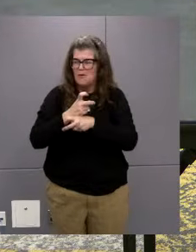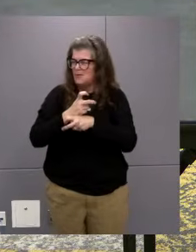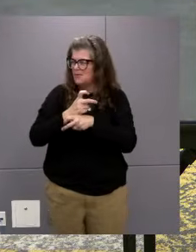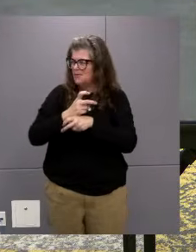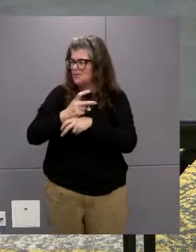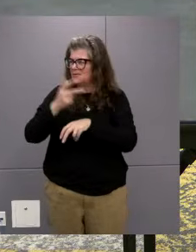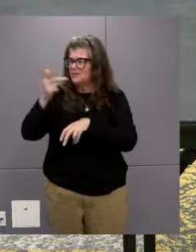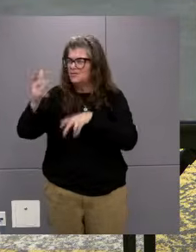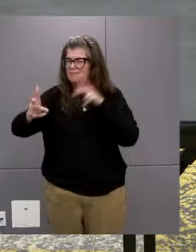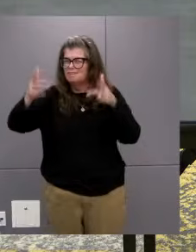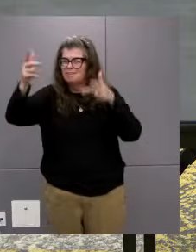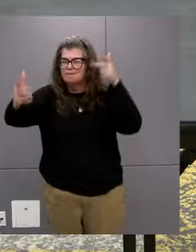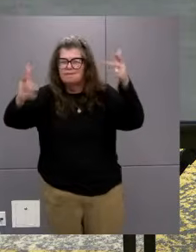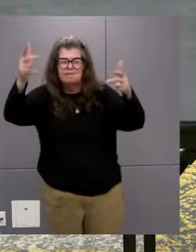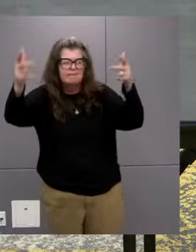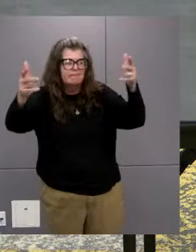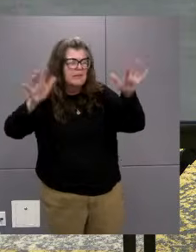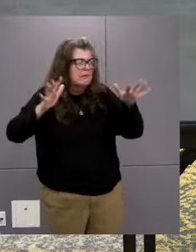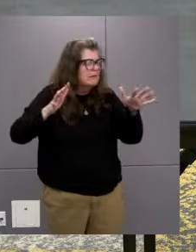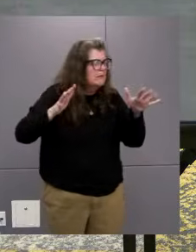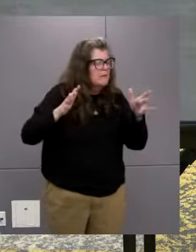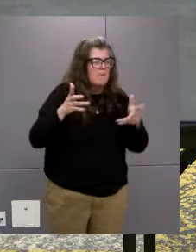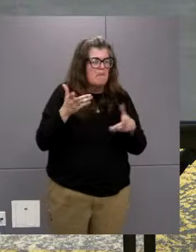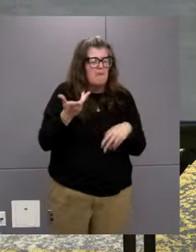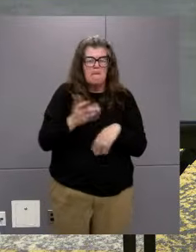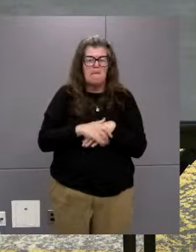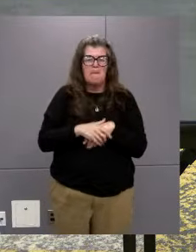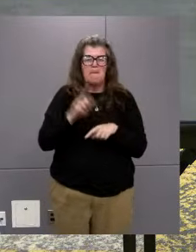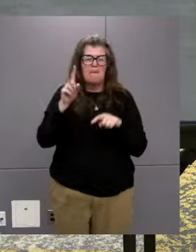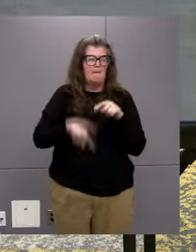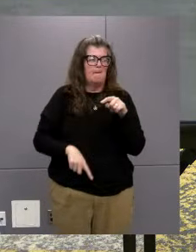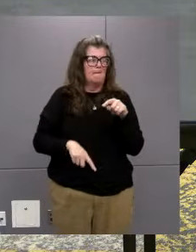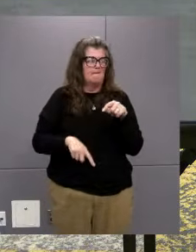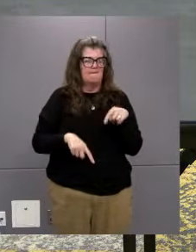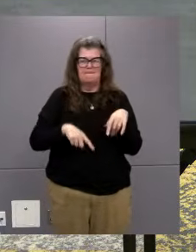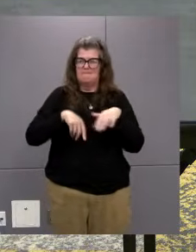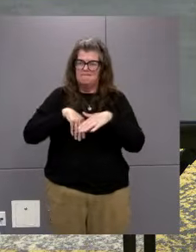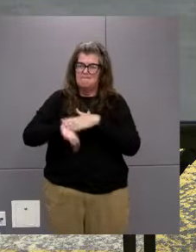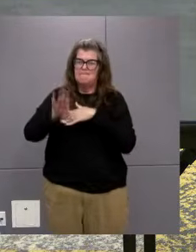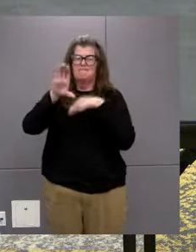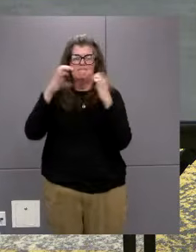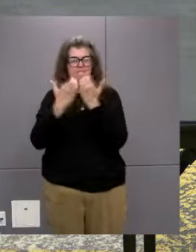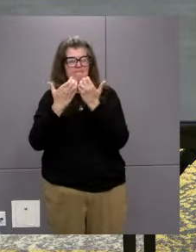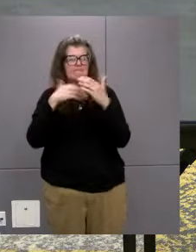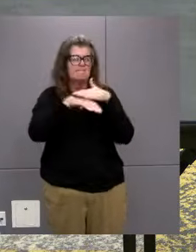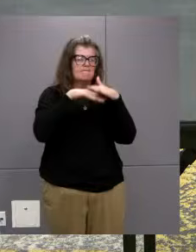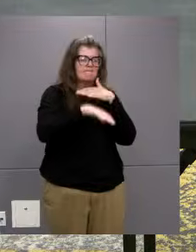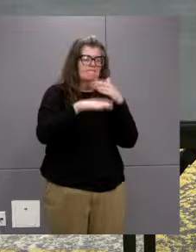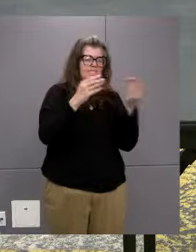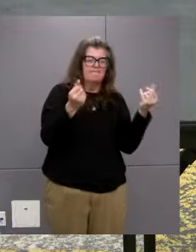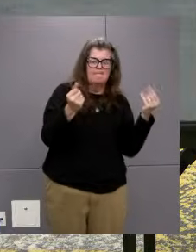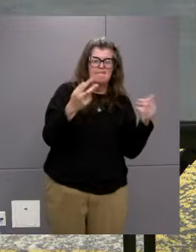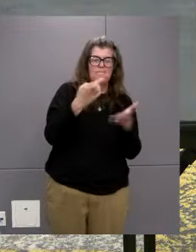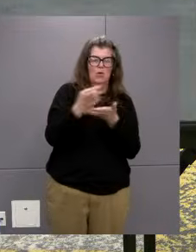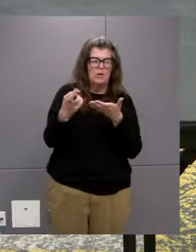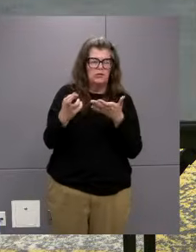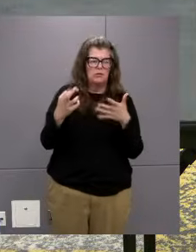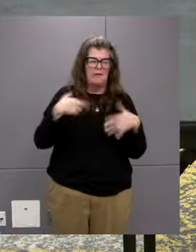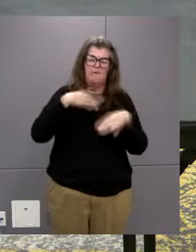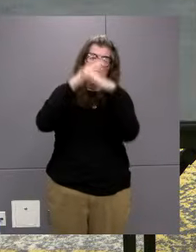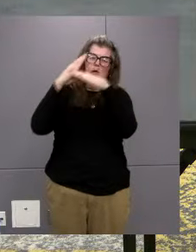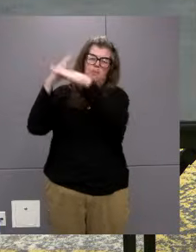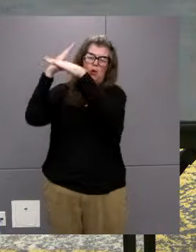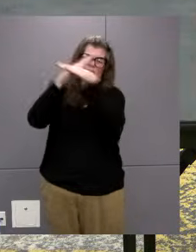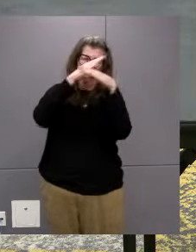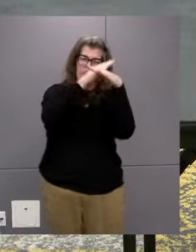the students found challenges that impacted their ability to attend class or access campus resources. Students